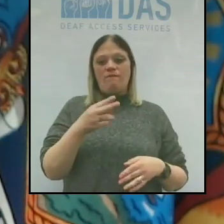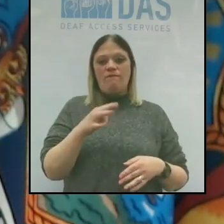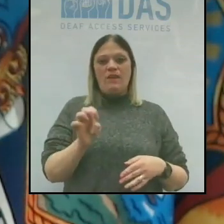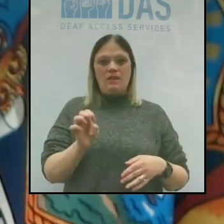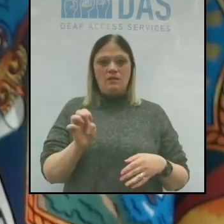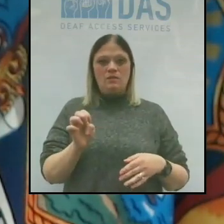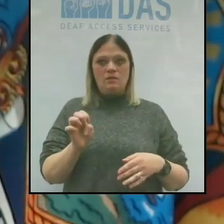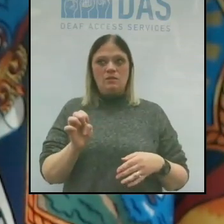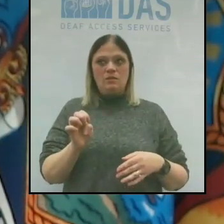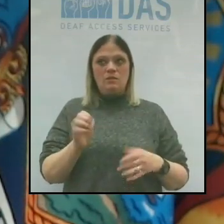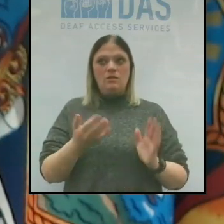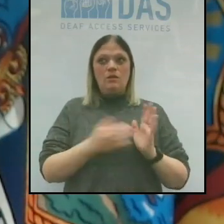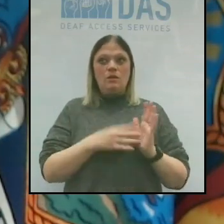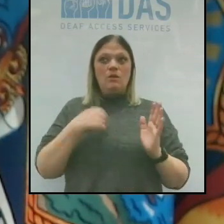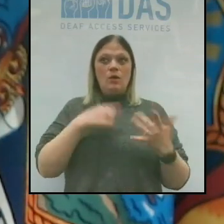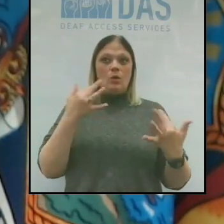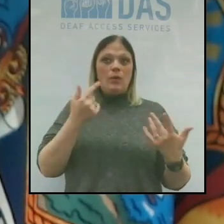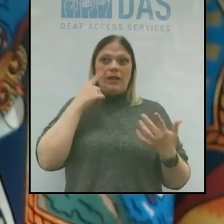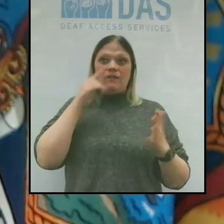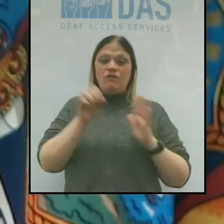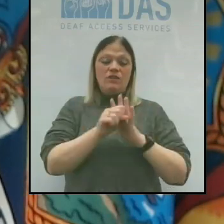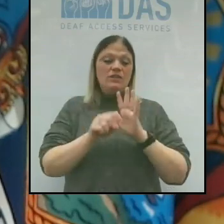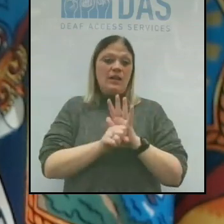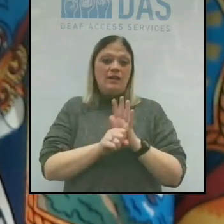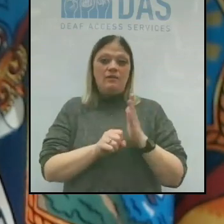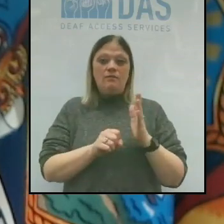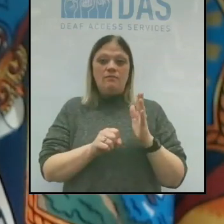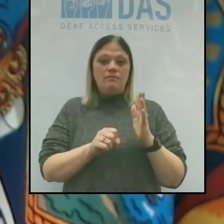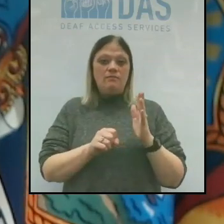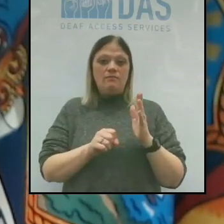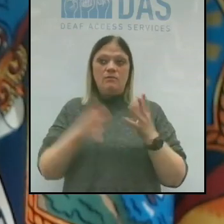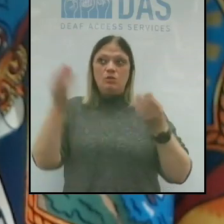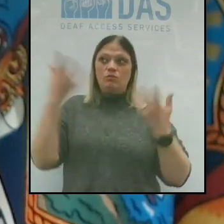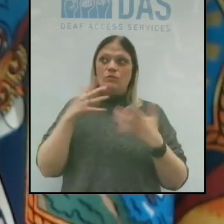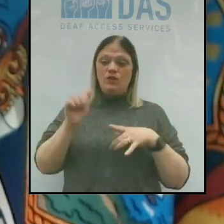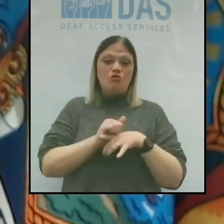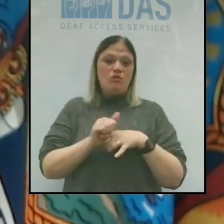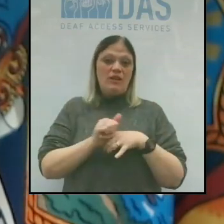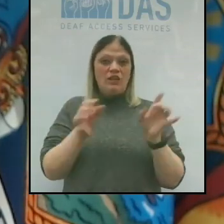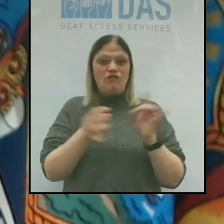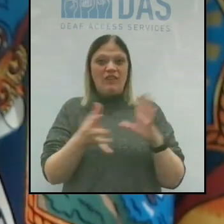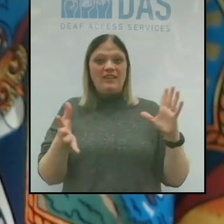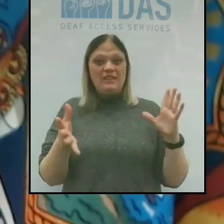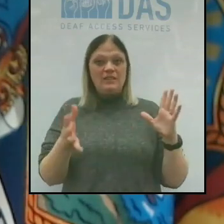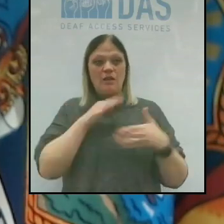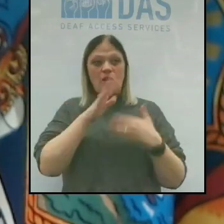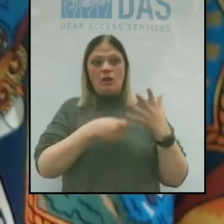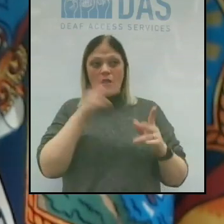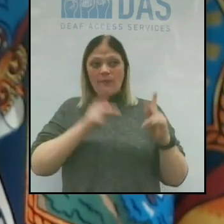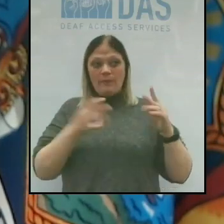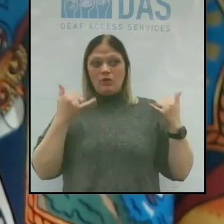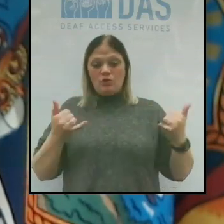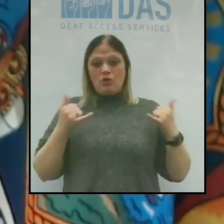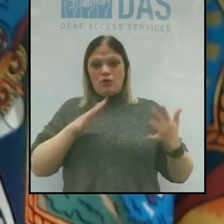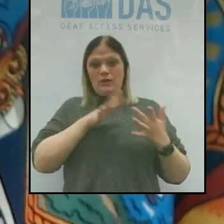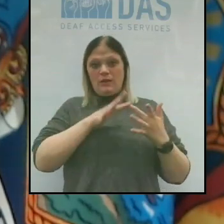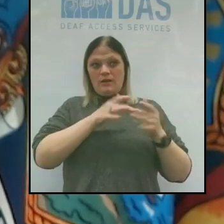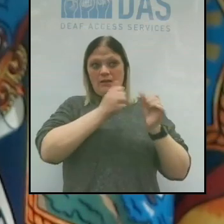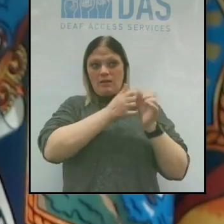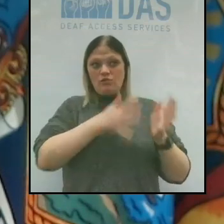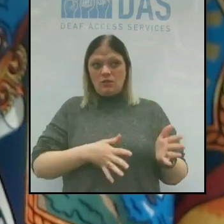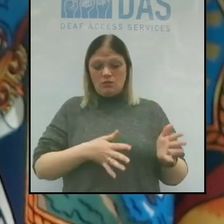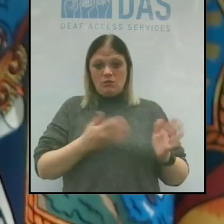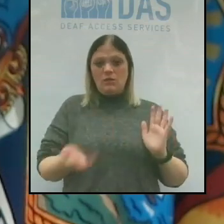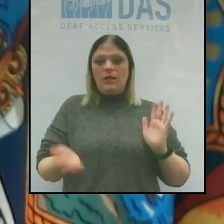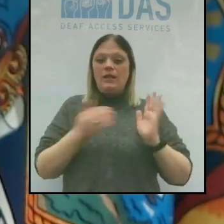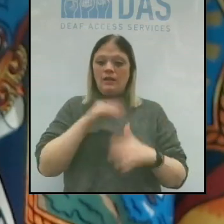we, again, we're waiting for the state to release that training, and all the people that are currently contact tracers, and